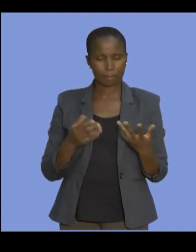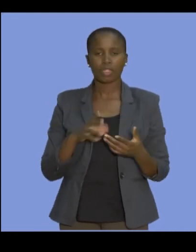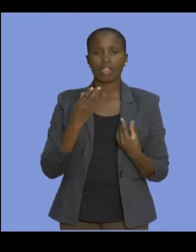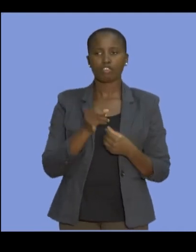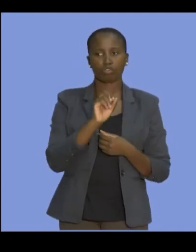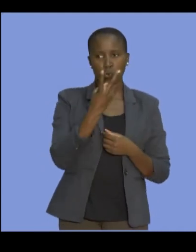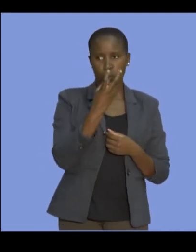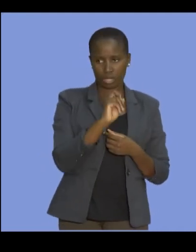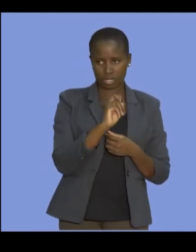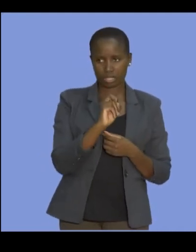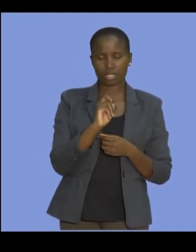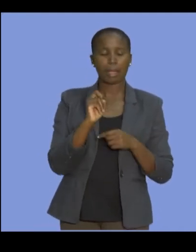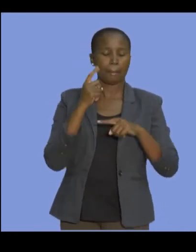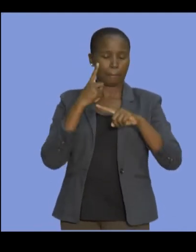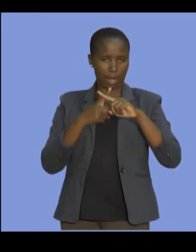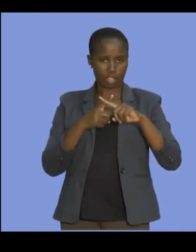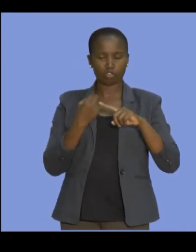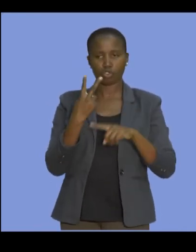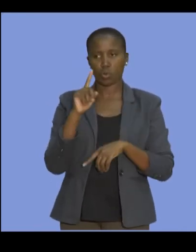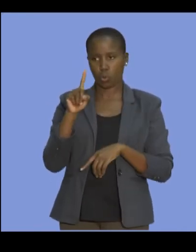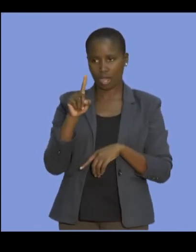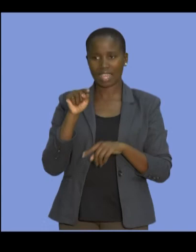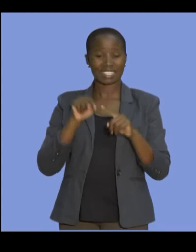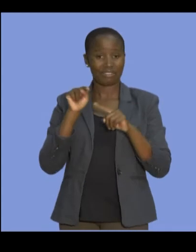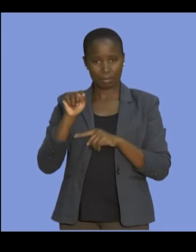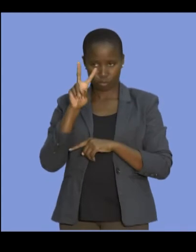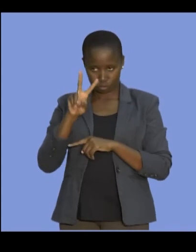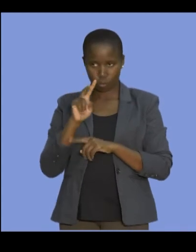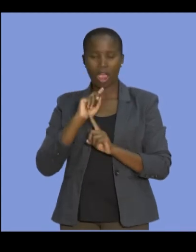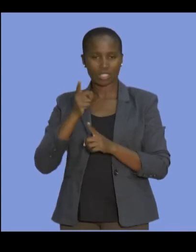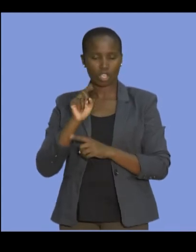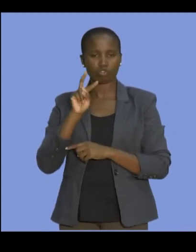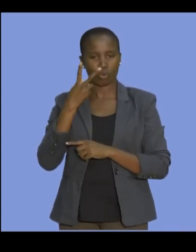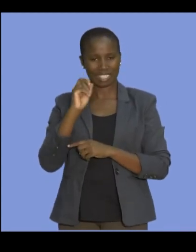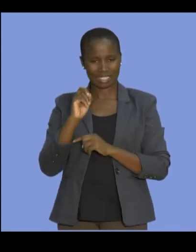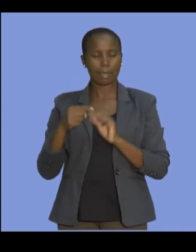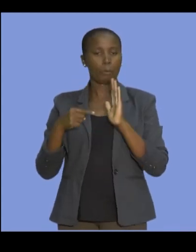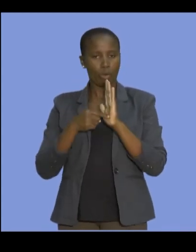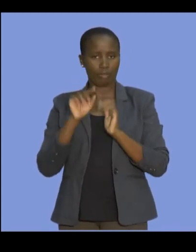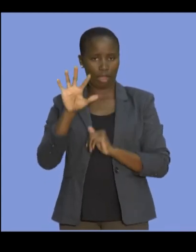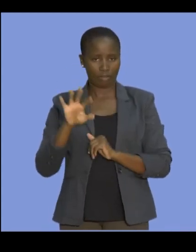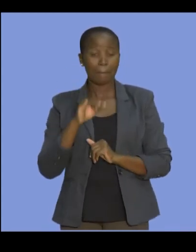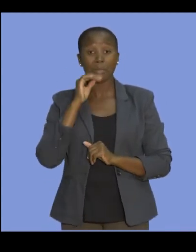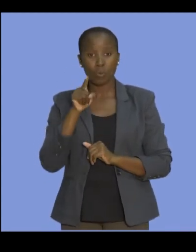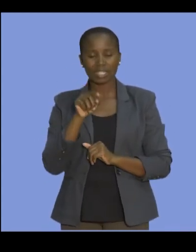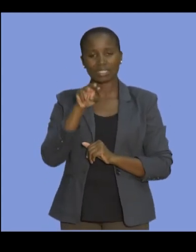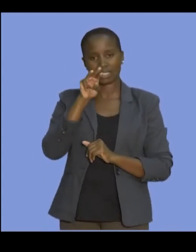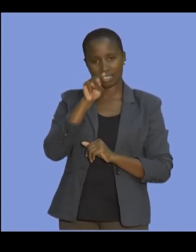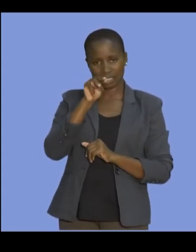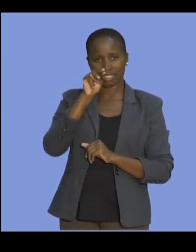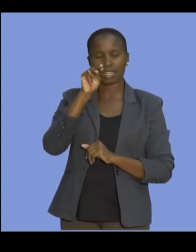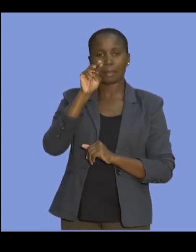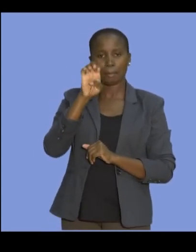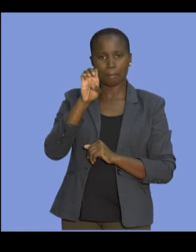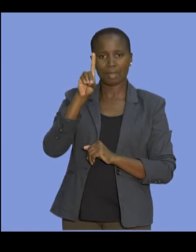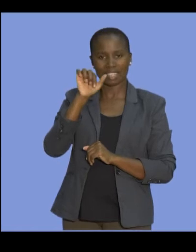by 2, which is 20.5. Are we together? That's the median. Then we can find